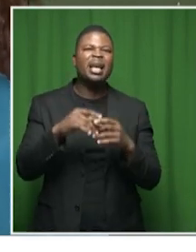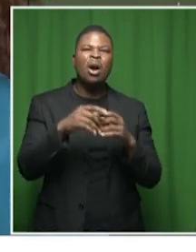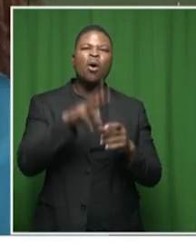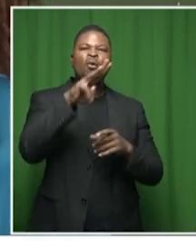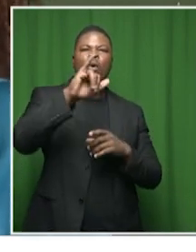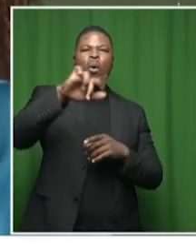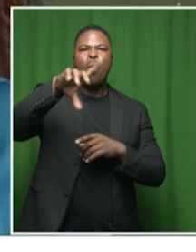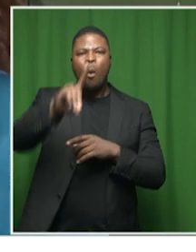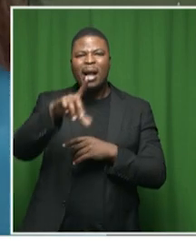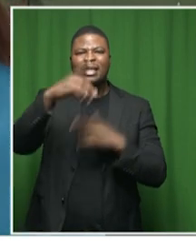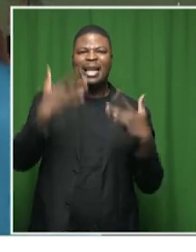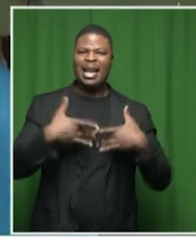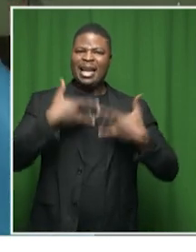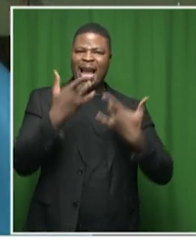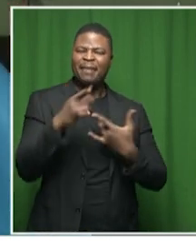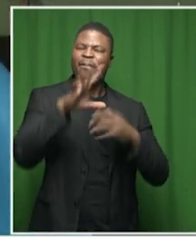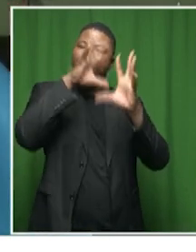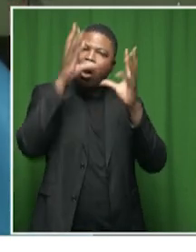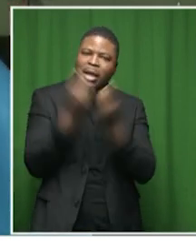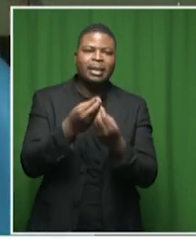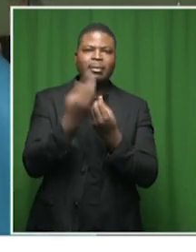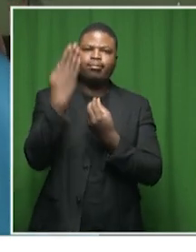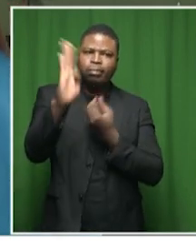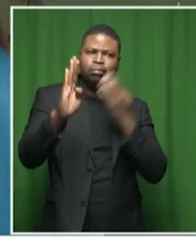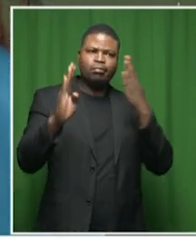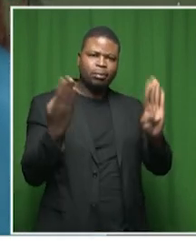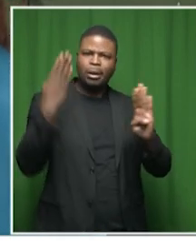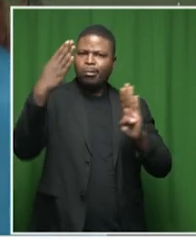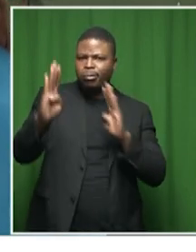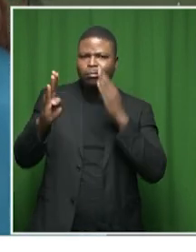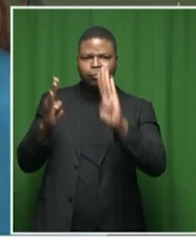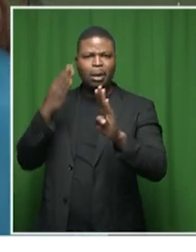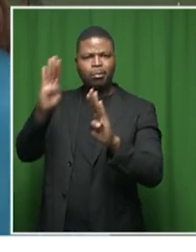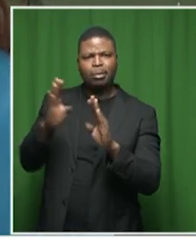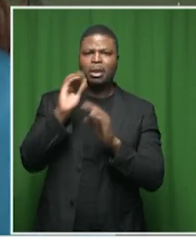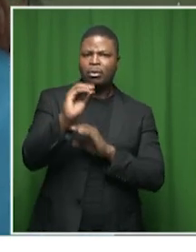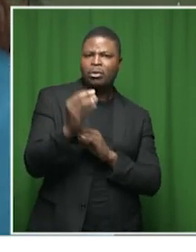here. So we're doing the entire value chain. I mean, I want